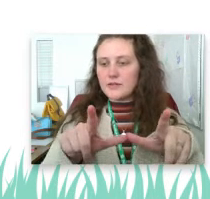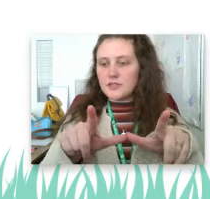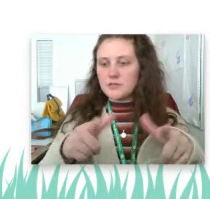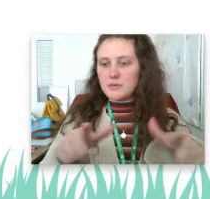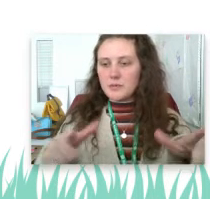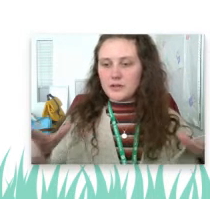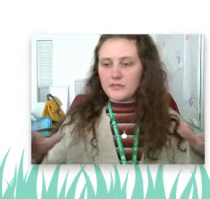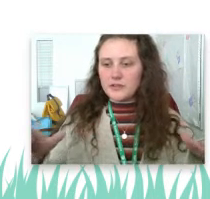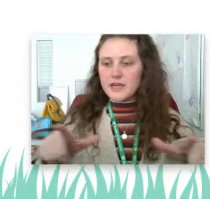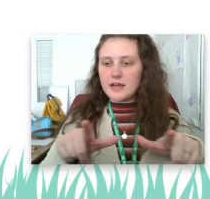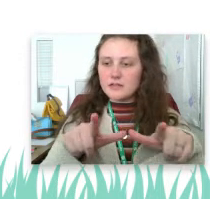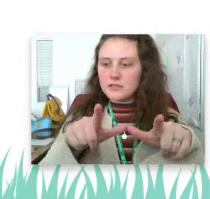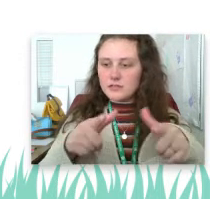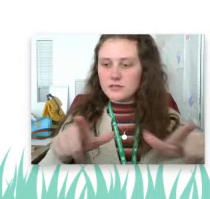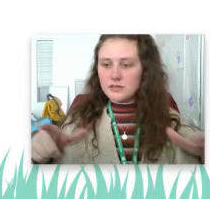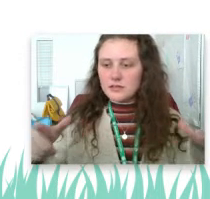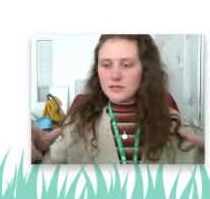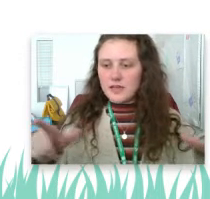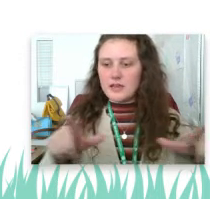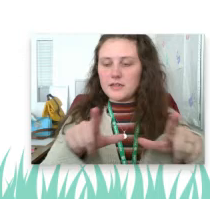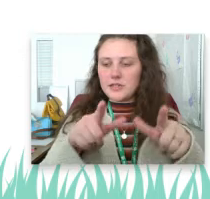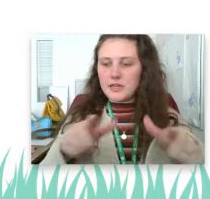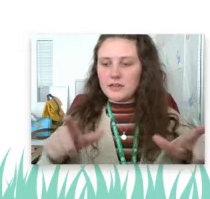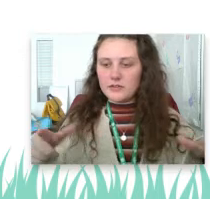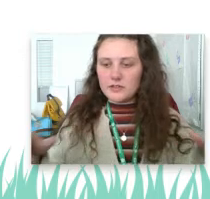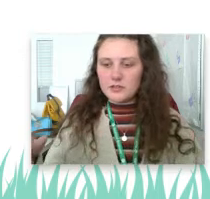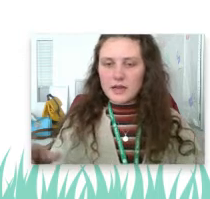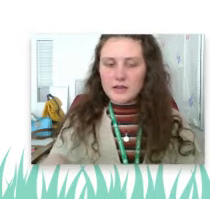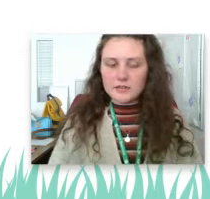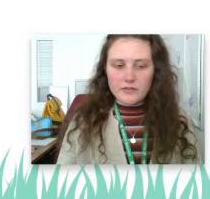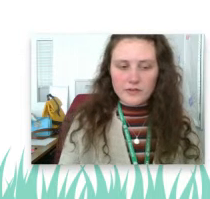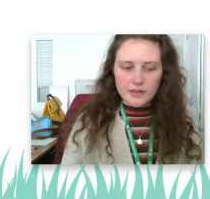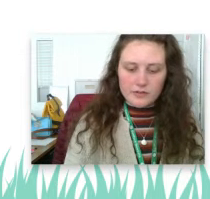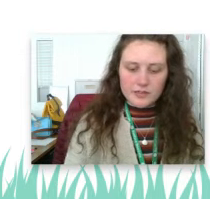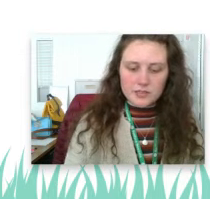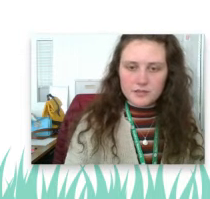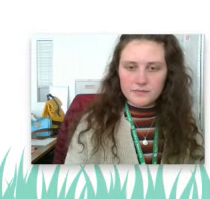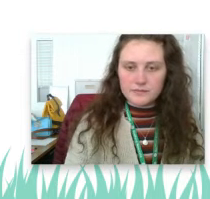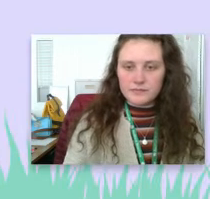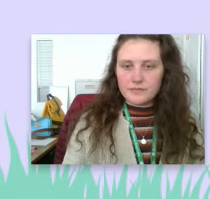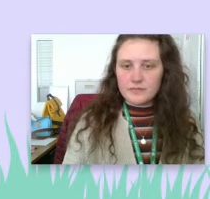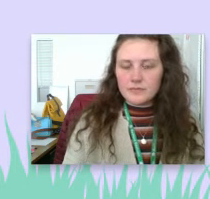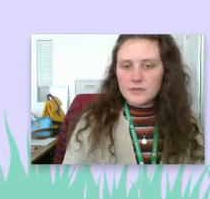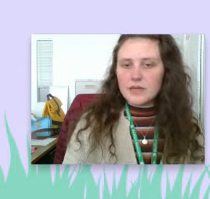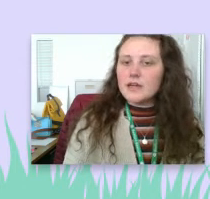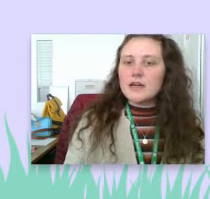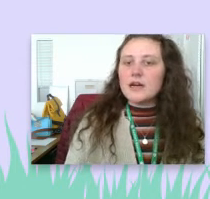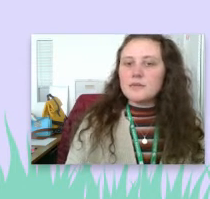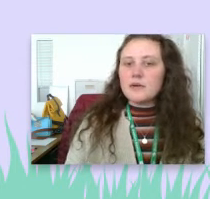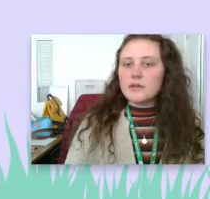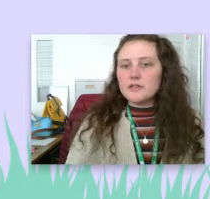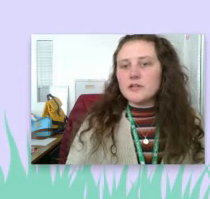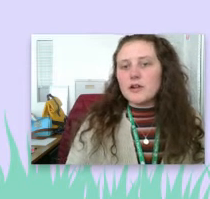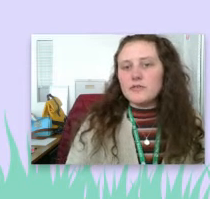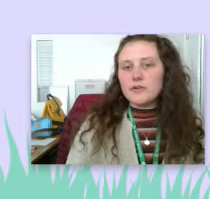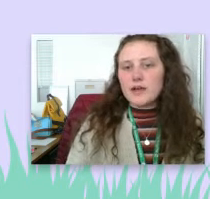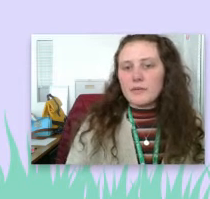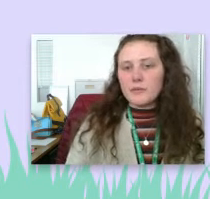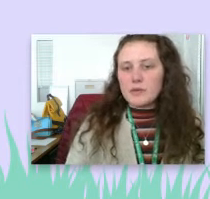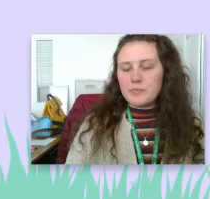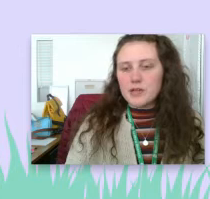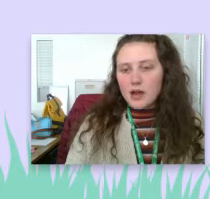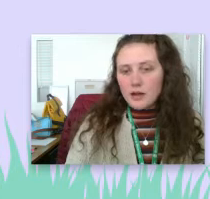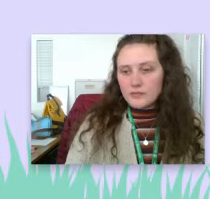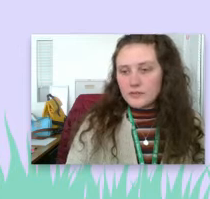one we have is language. Remember, look for those L's. Okay, that's your hand. Look for the two L's for language. Now we're going to learn our